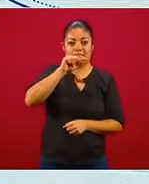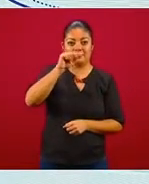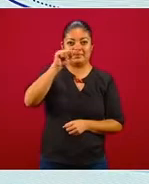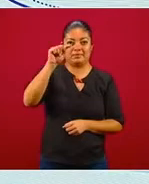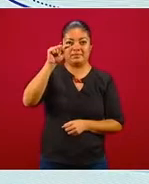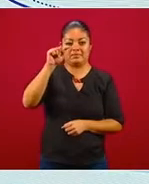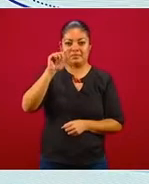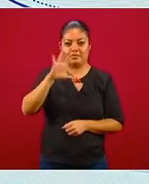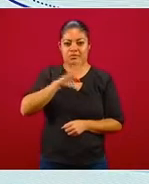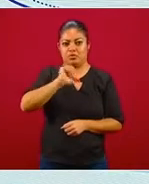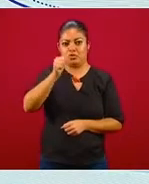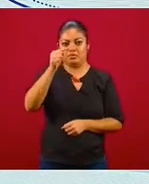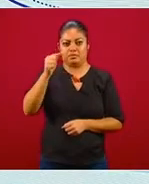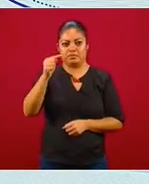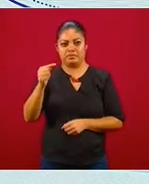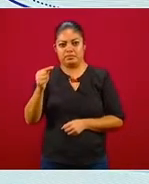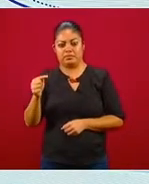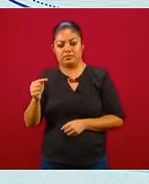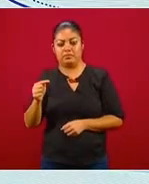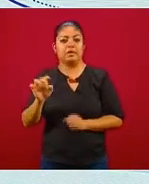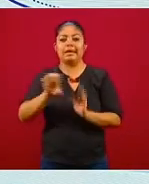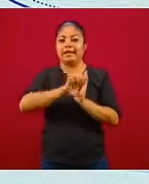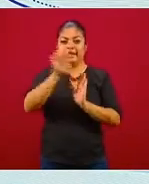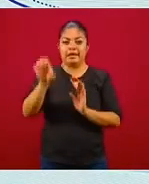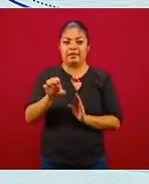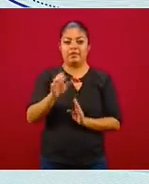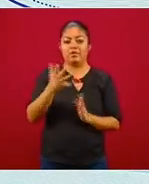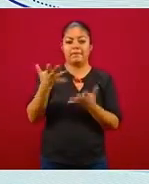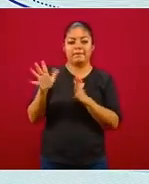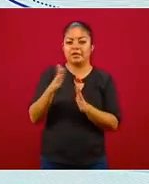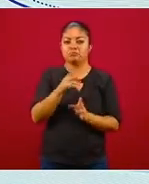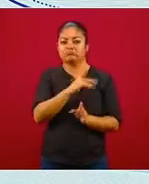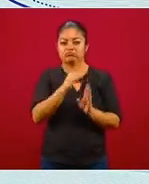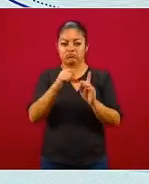the lower line, the lower dotted line,